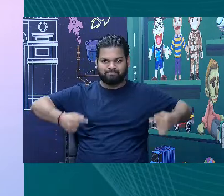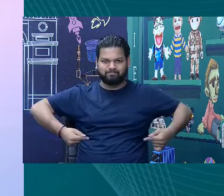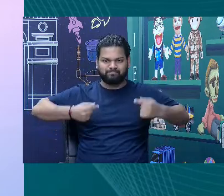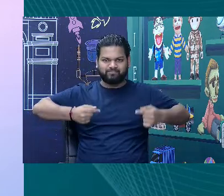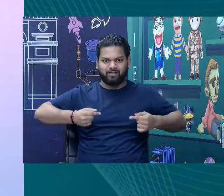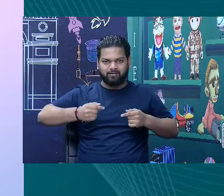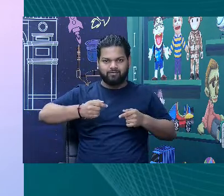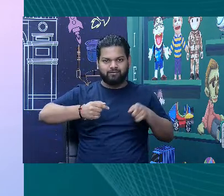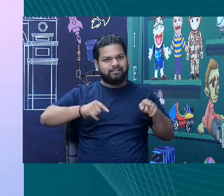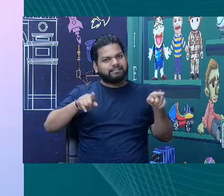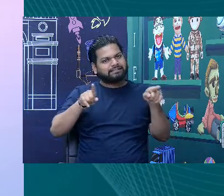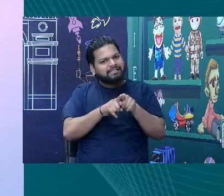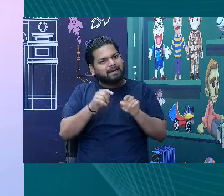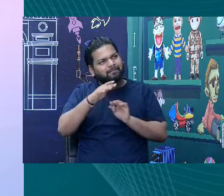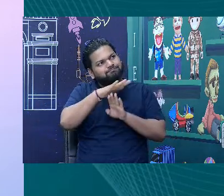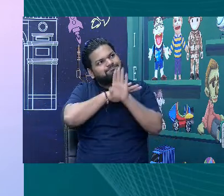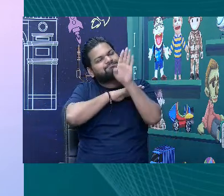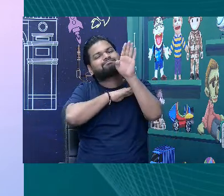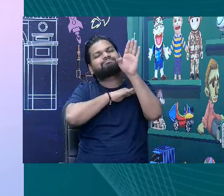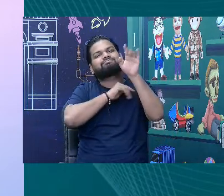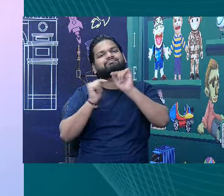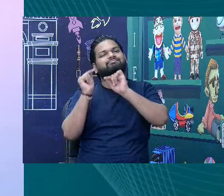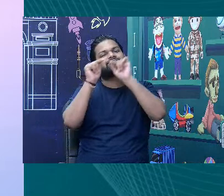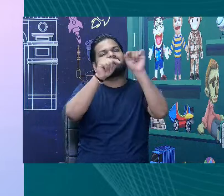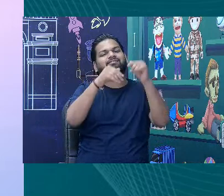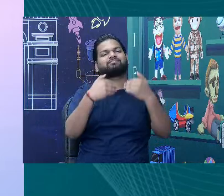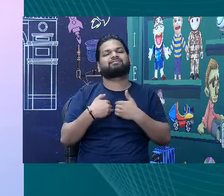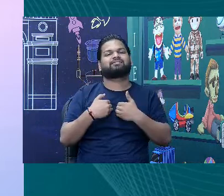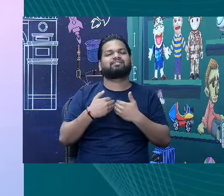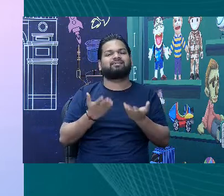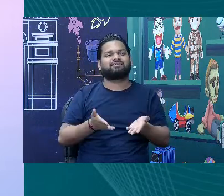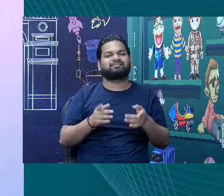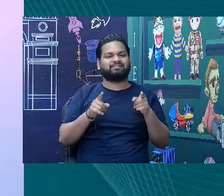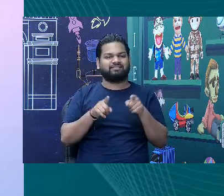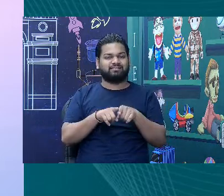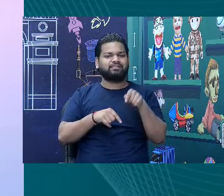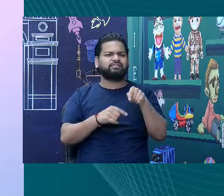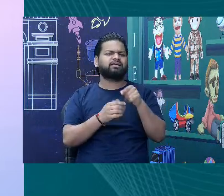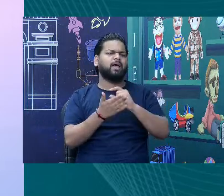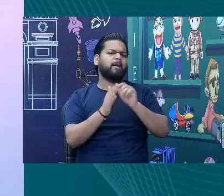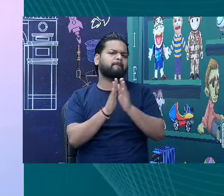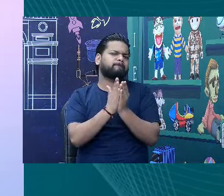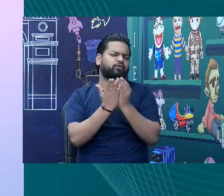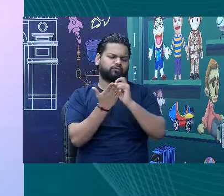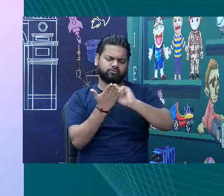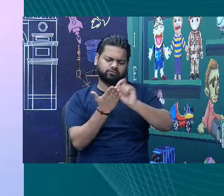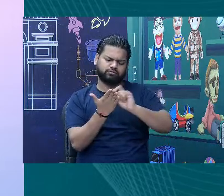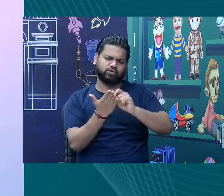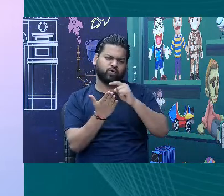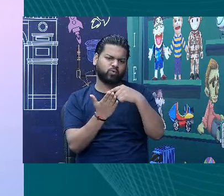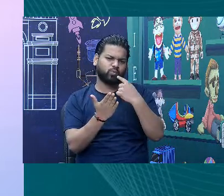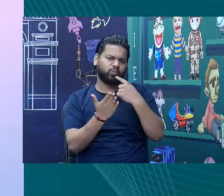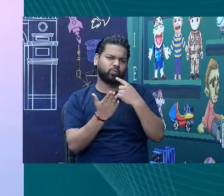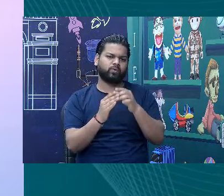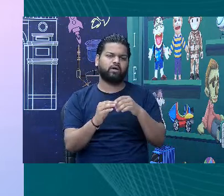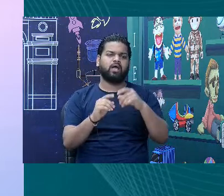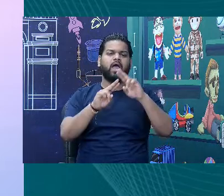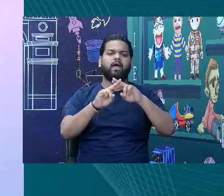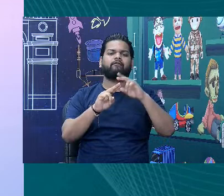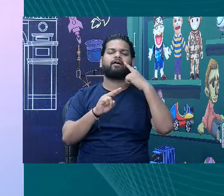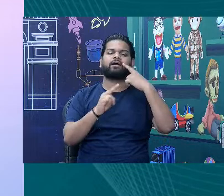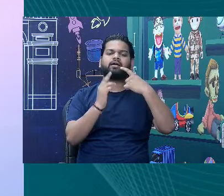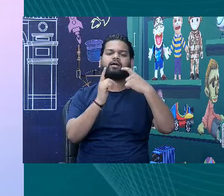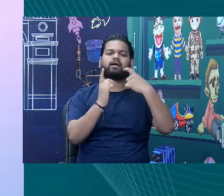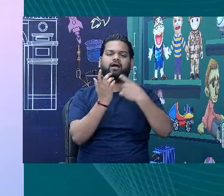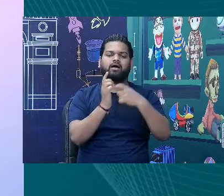your travel, it becomes a travelogue. Okay. Now this book was written by a man called Firdaus Kanga. Okay.